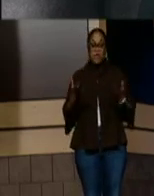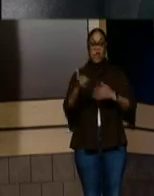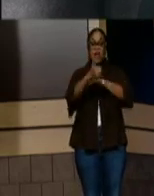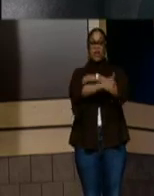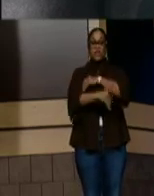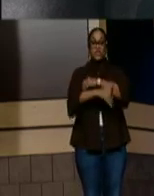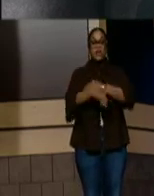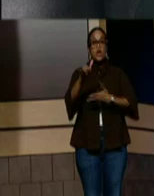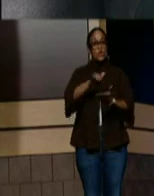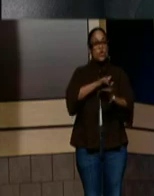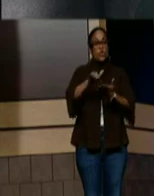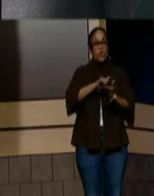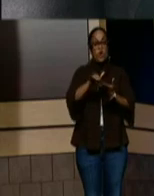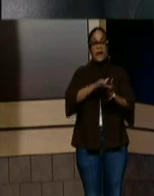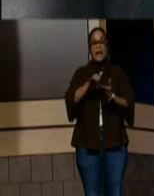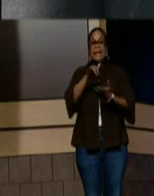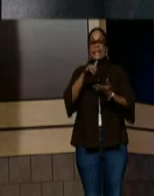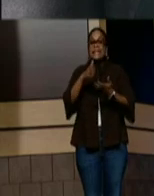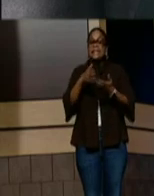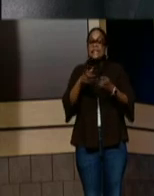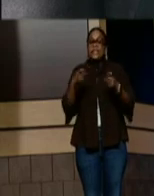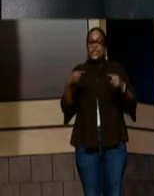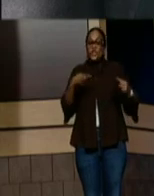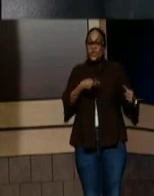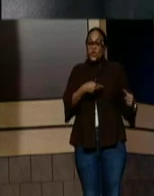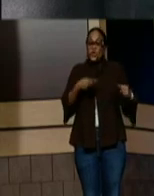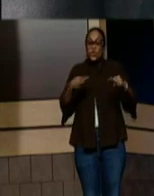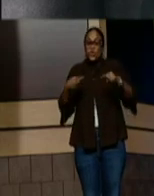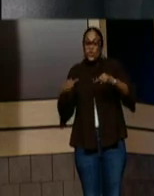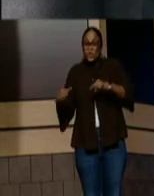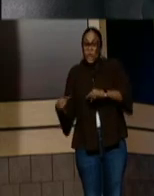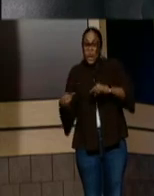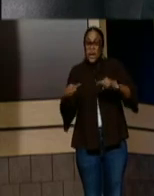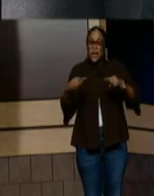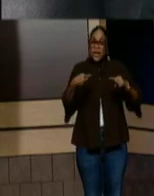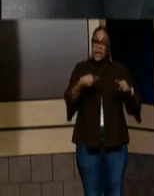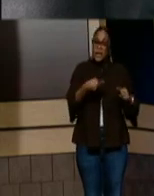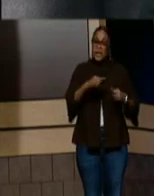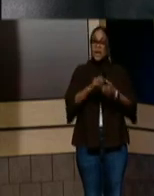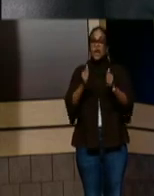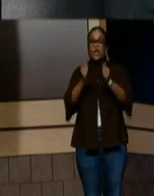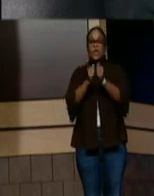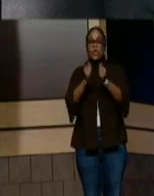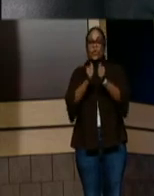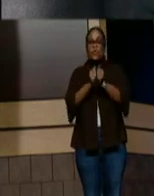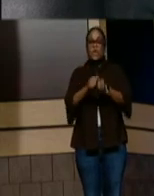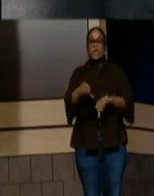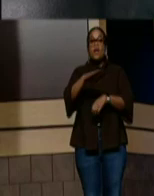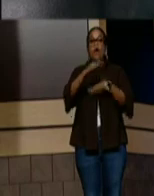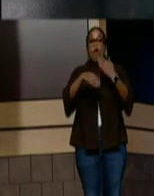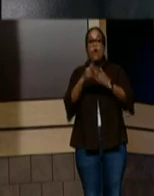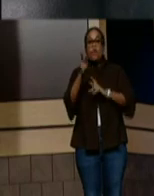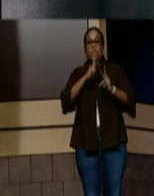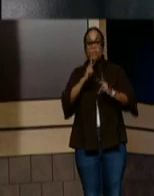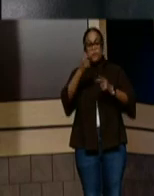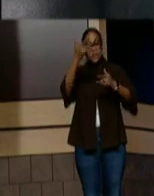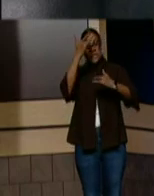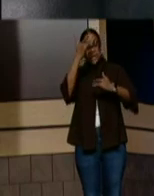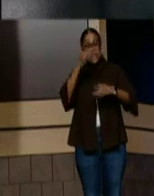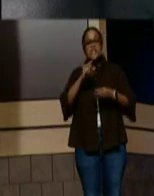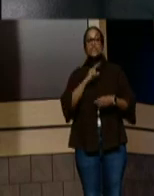New York right now is on the brink of that. They're struggling with that. So they need 40,000 more respirators. It's not a made-up number. It's a real